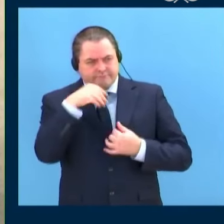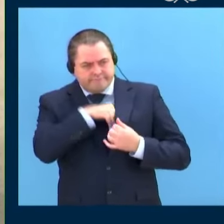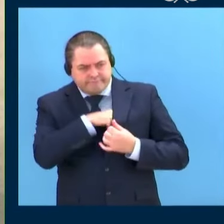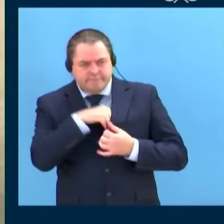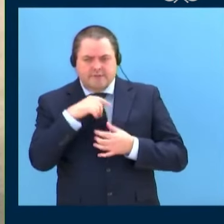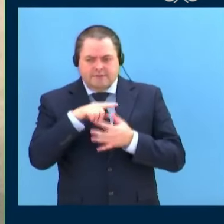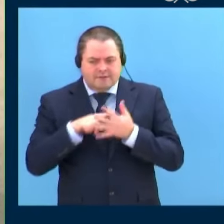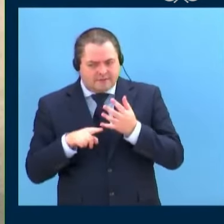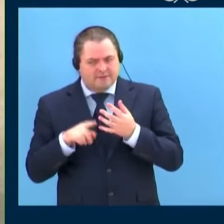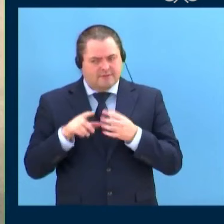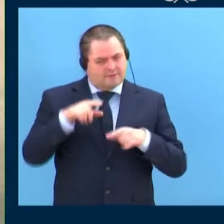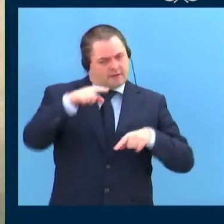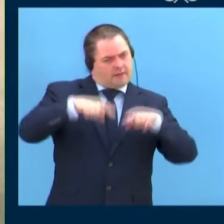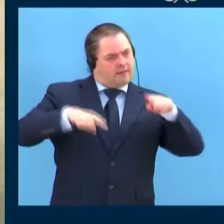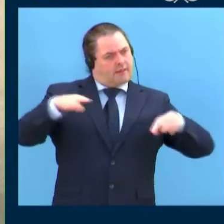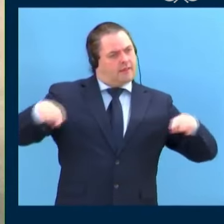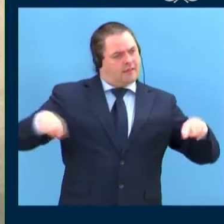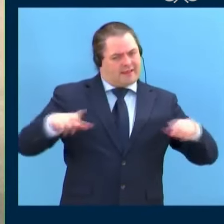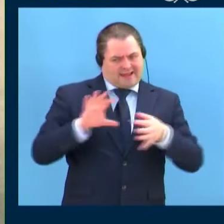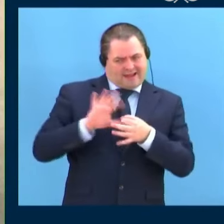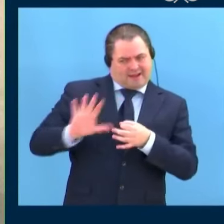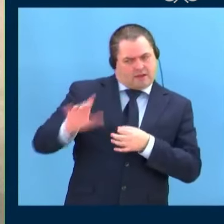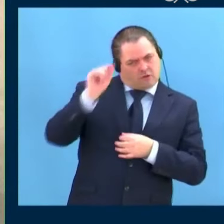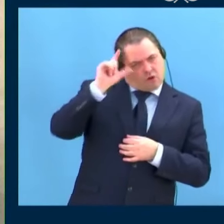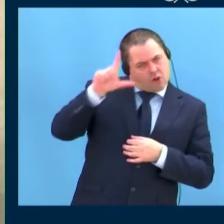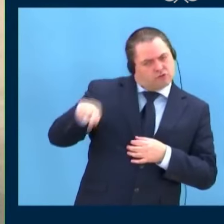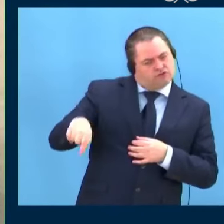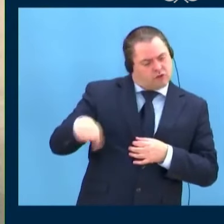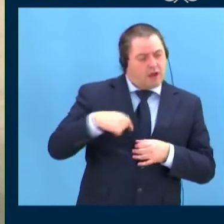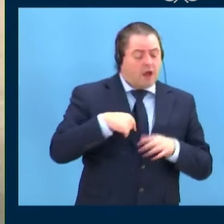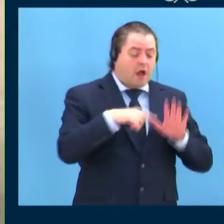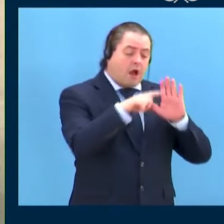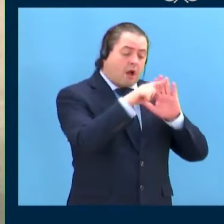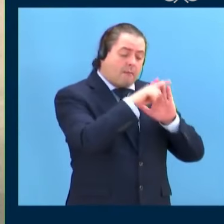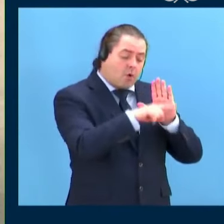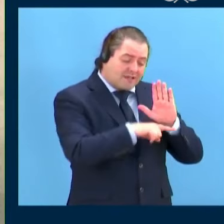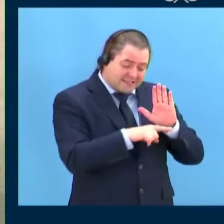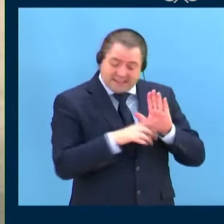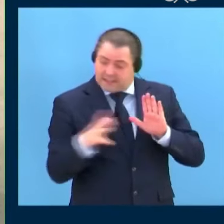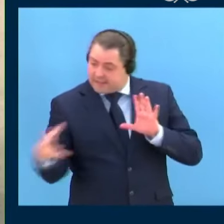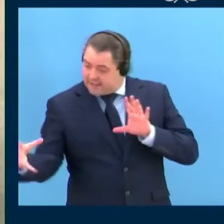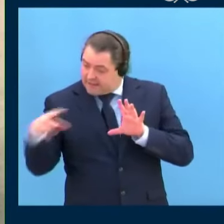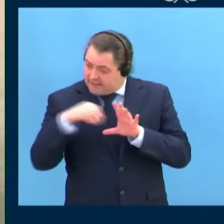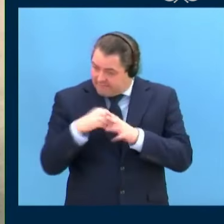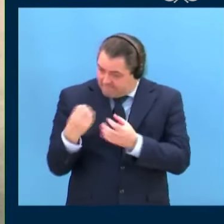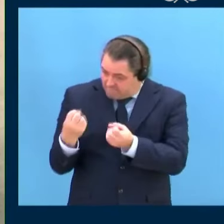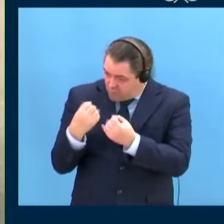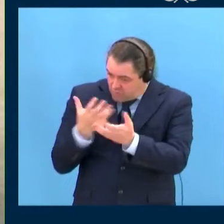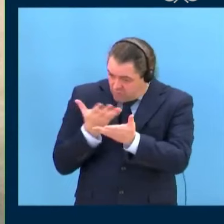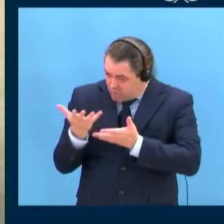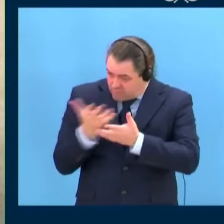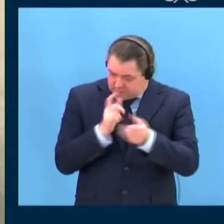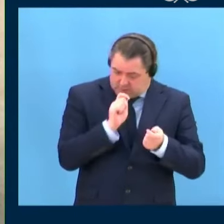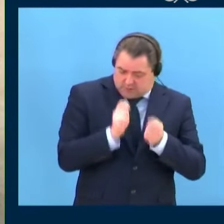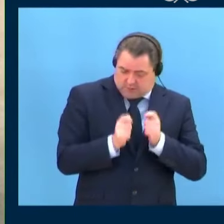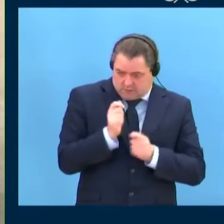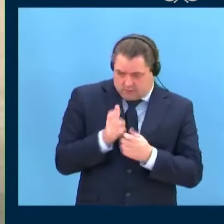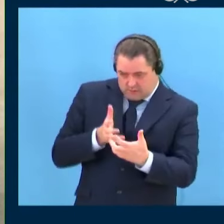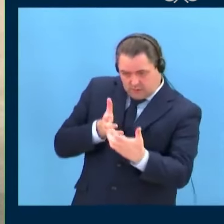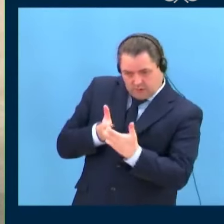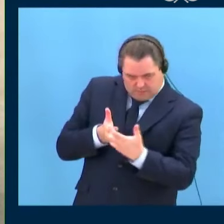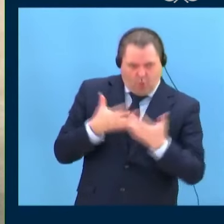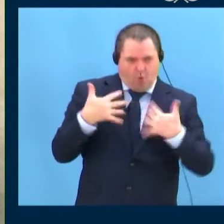minorities participate in policy development, the policies are more impactful because they have support from minorities and they respond to their